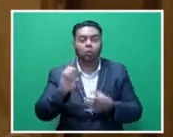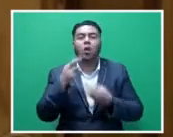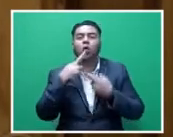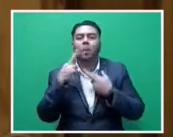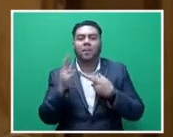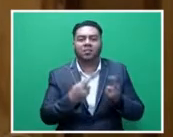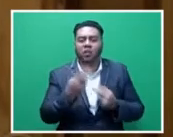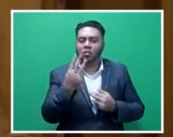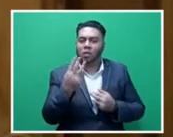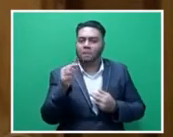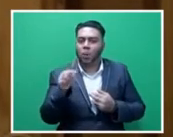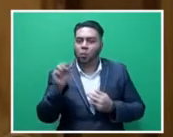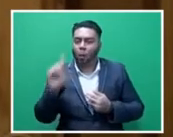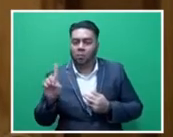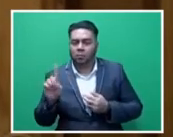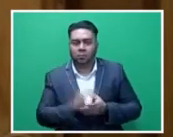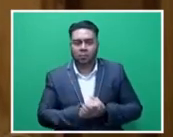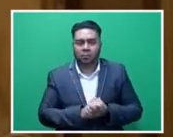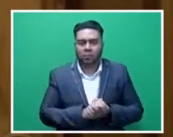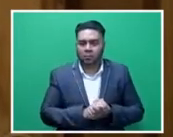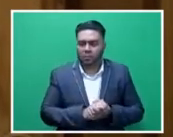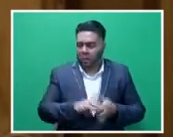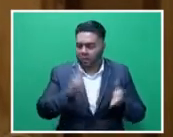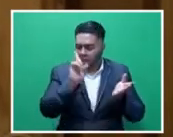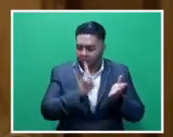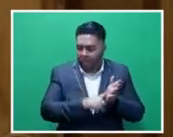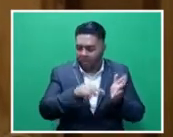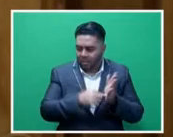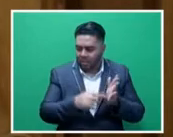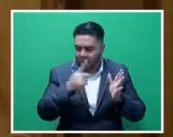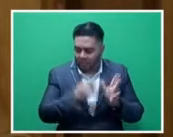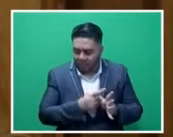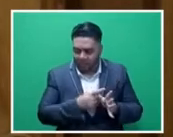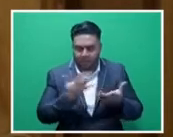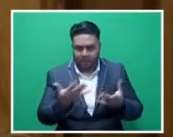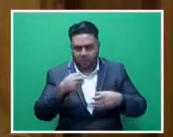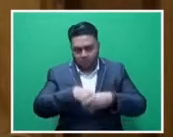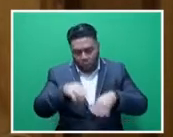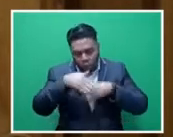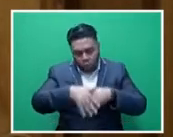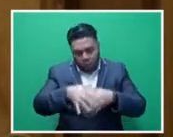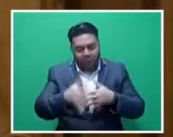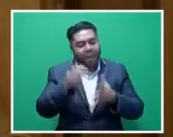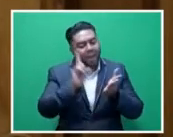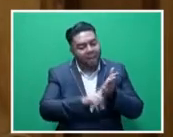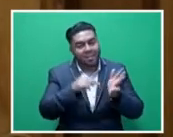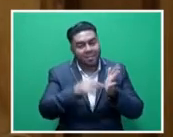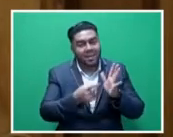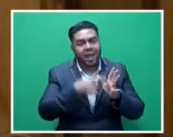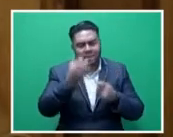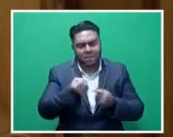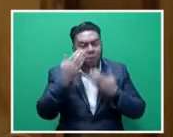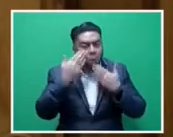3.1. I wish to inform the August House that LTA, there's so much talk about public transport. LTA has carried out awareness to respective